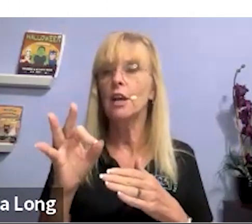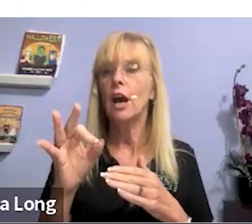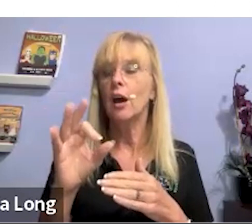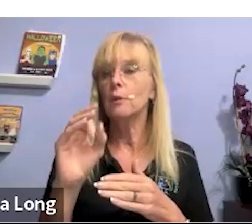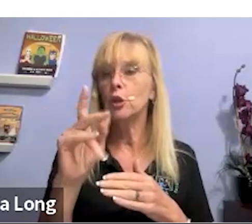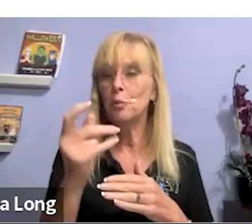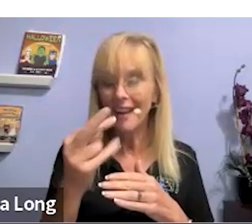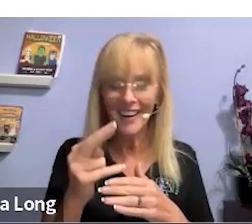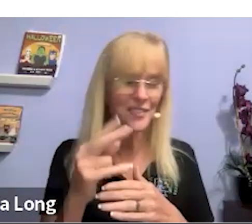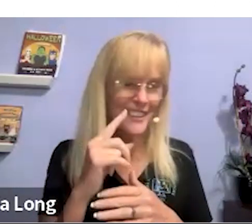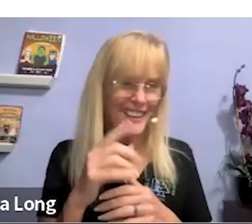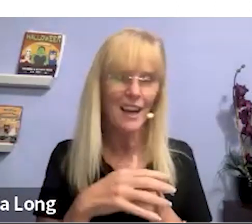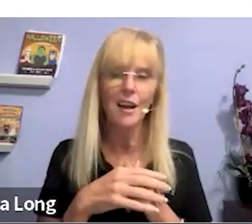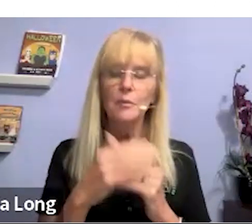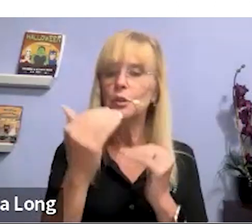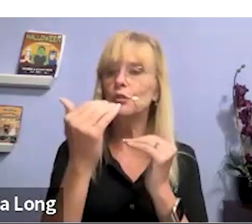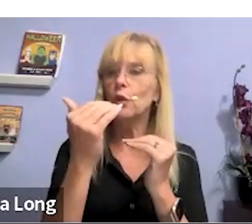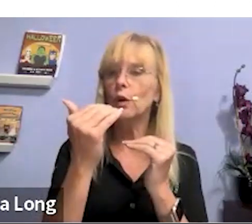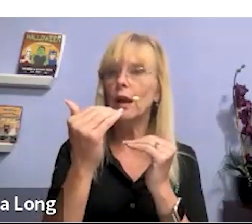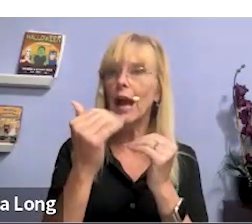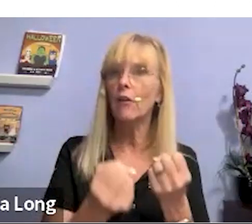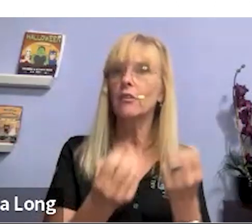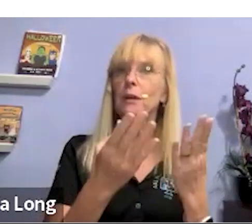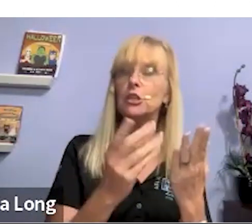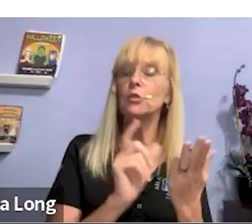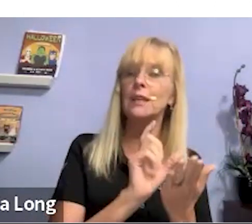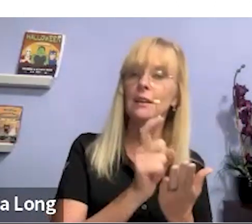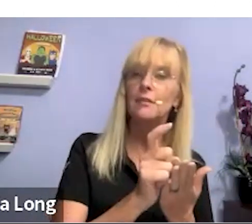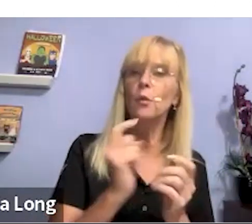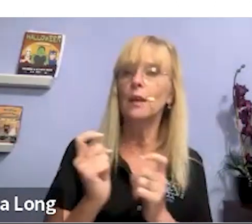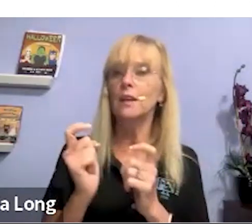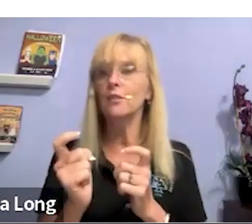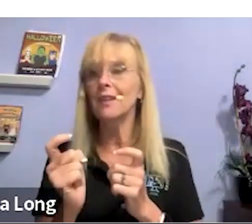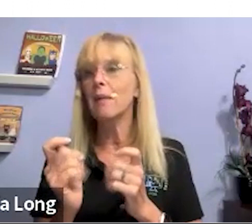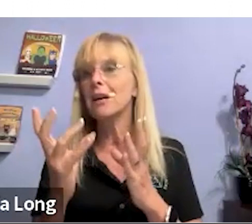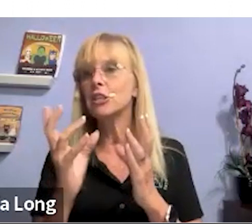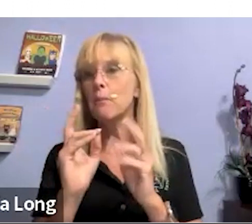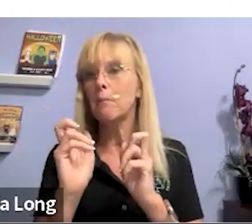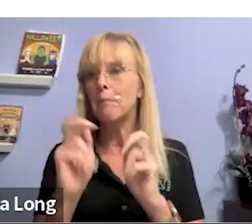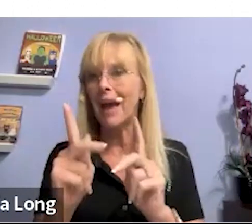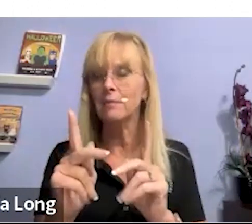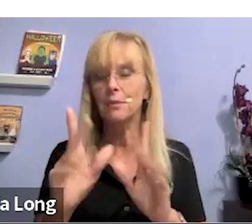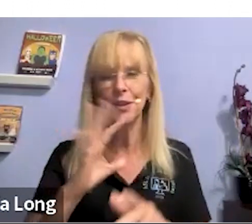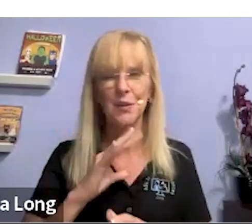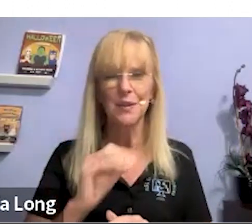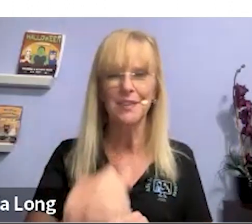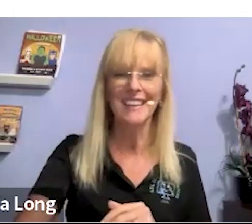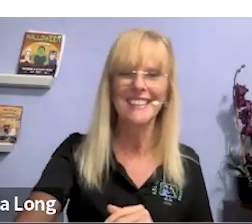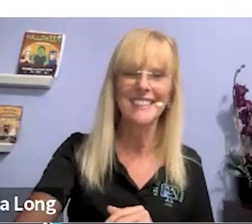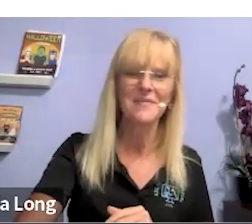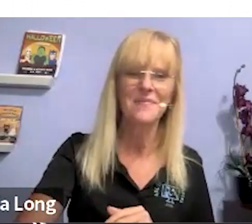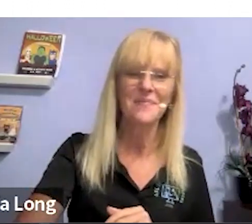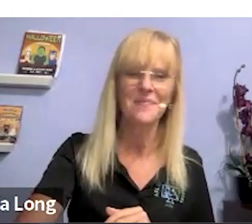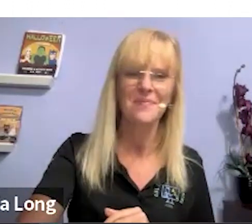off coupon, really, for however much you give, we give you that much back. Pretty cool,